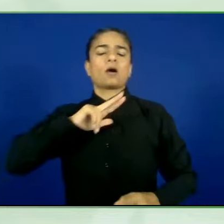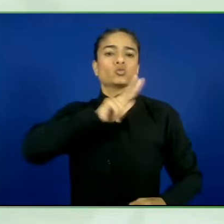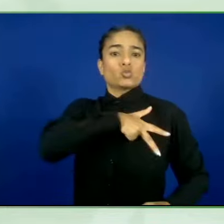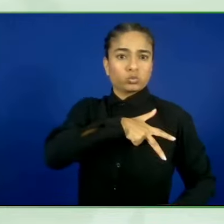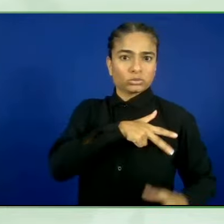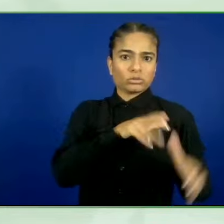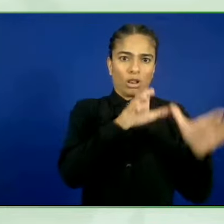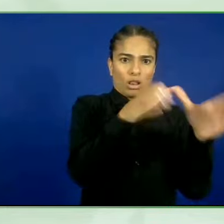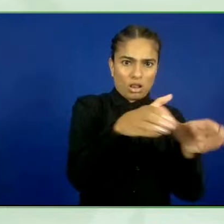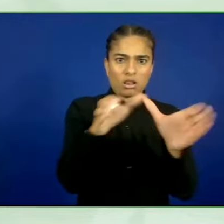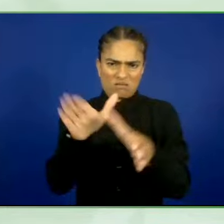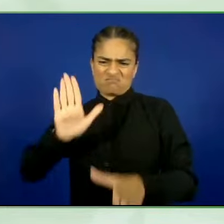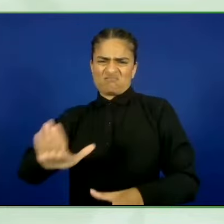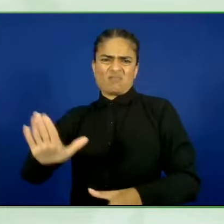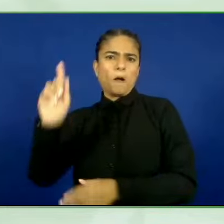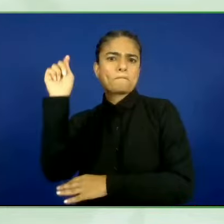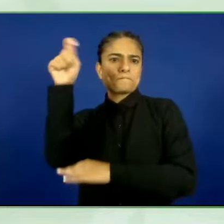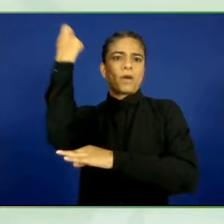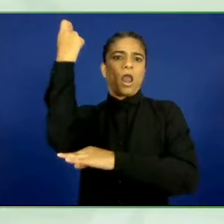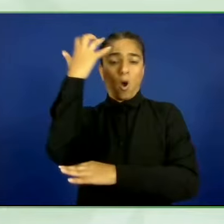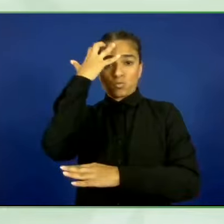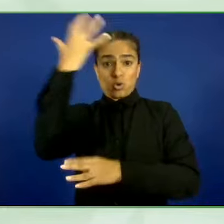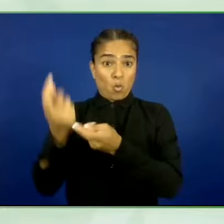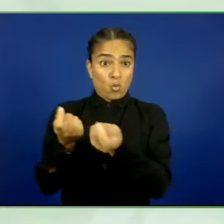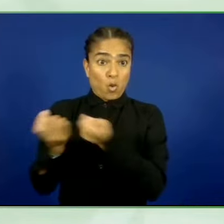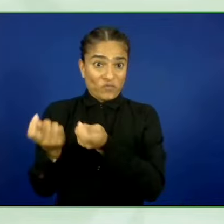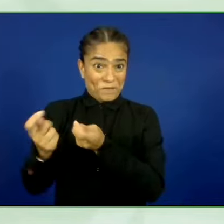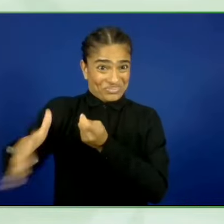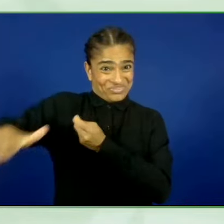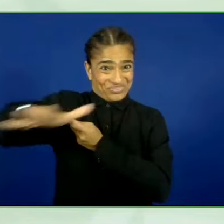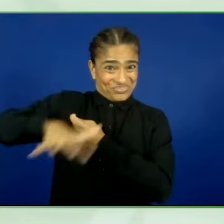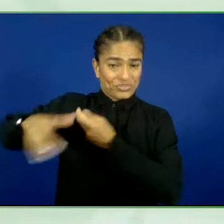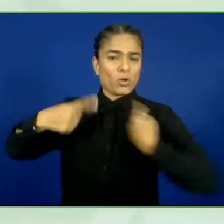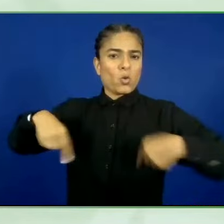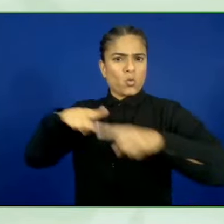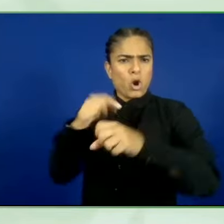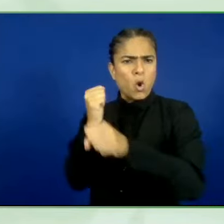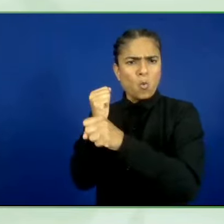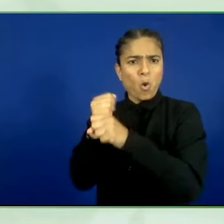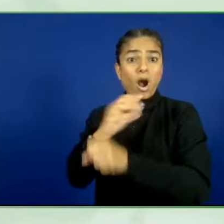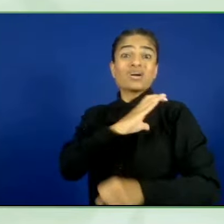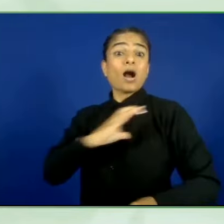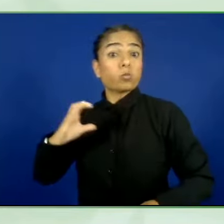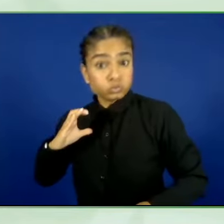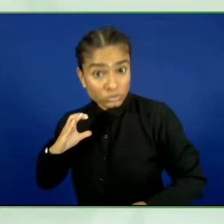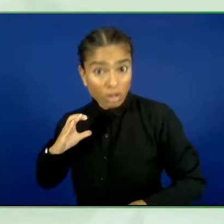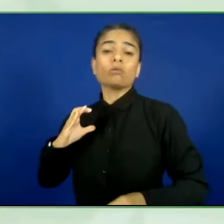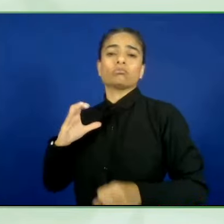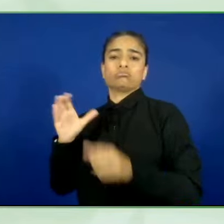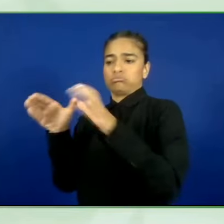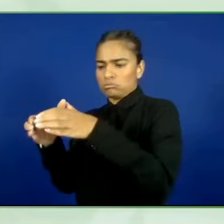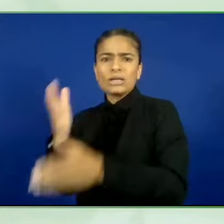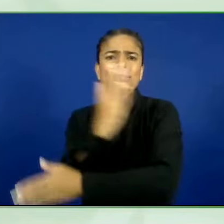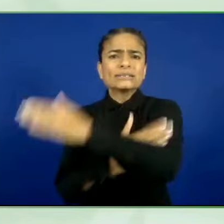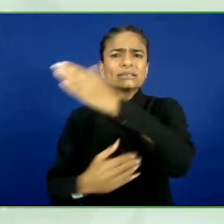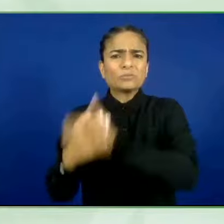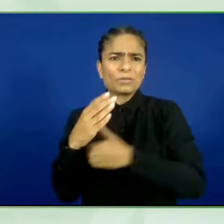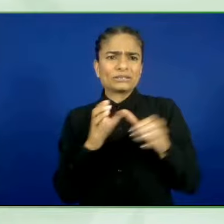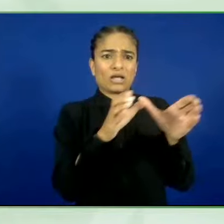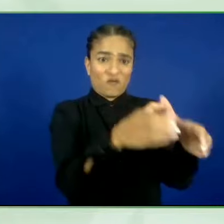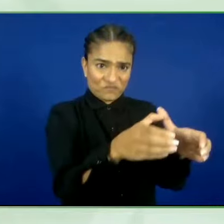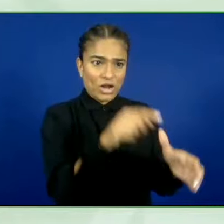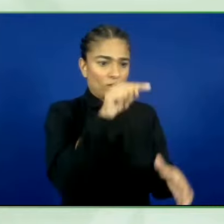the Malawi Council for Disability Affairs, which is the primary stakeholder when it comes to disability issues here in Malawi. And besides